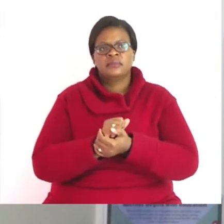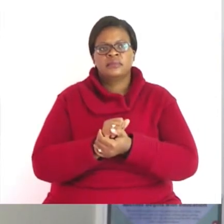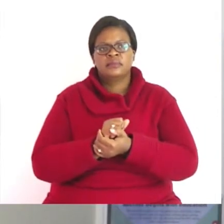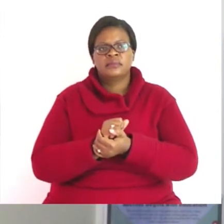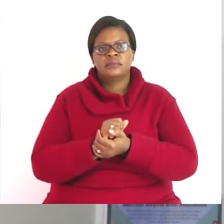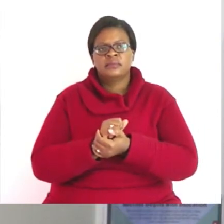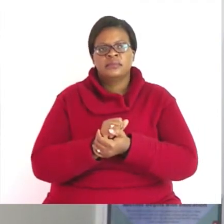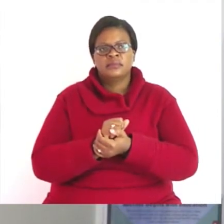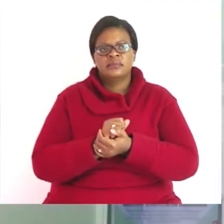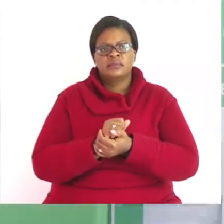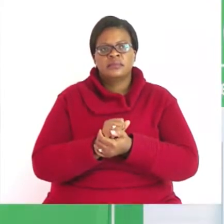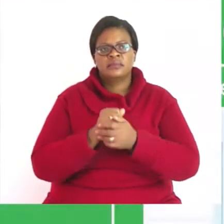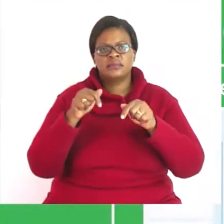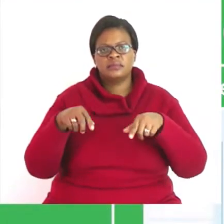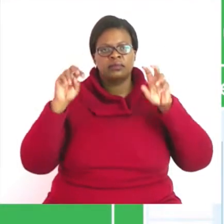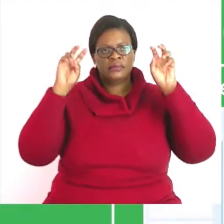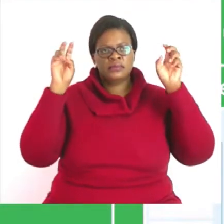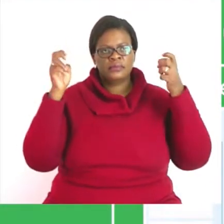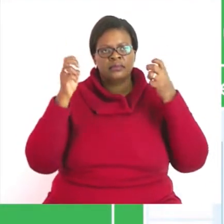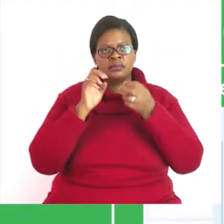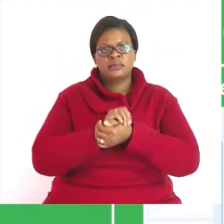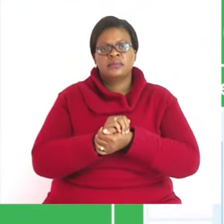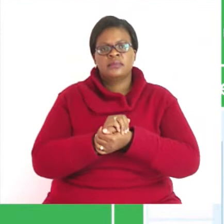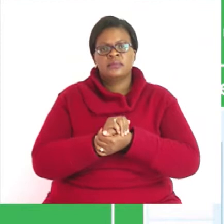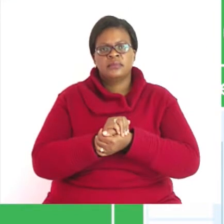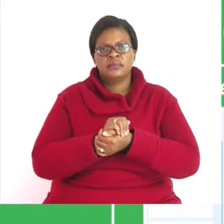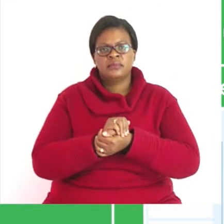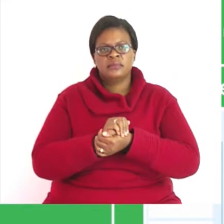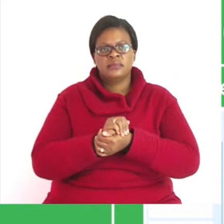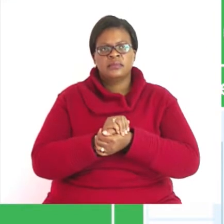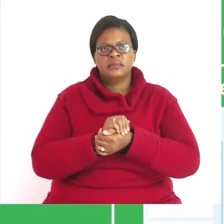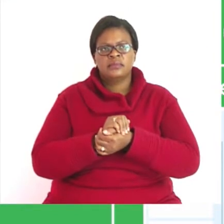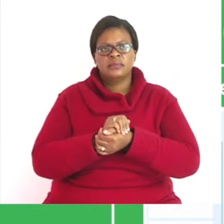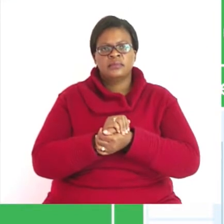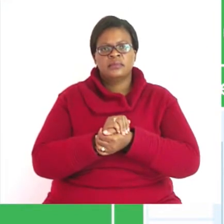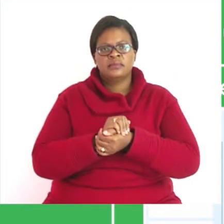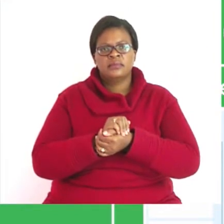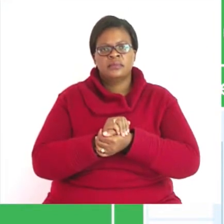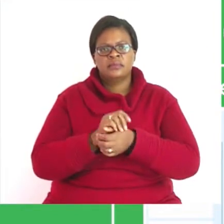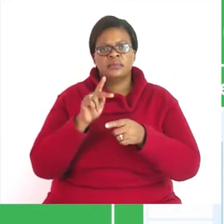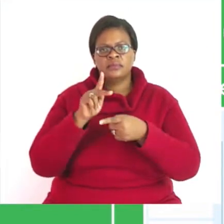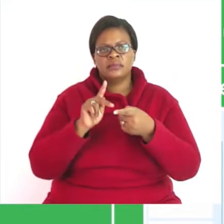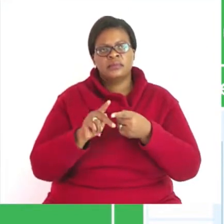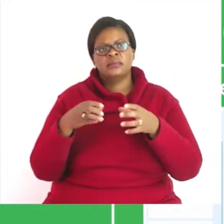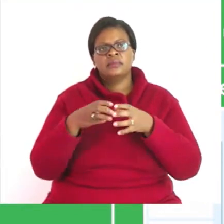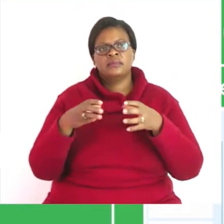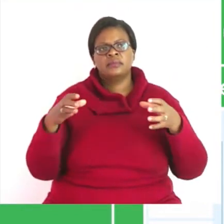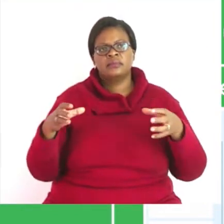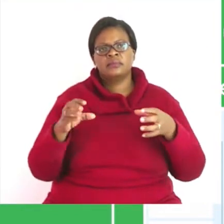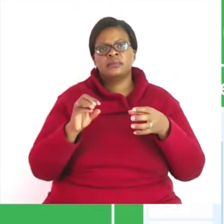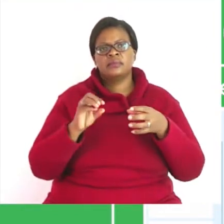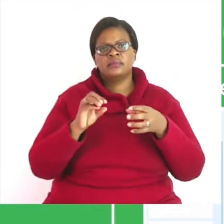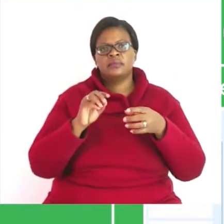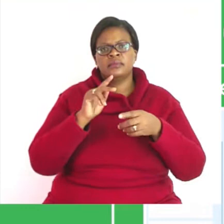And our lesson for today is prime and composite numbers and